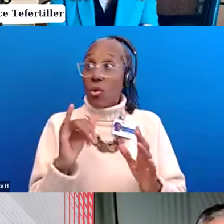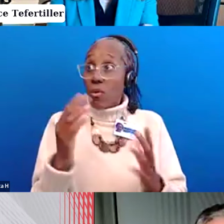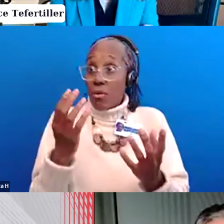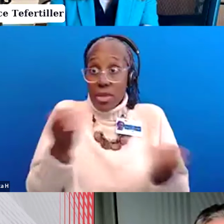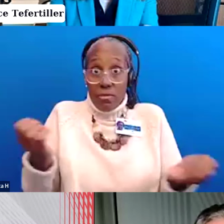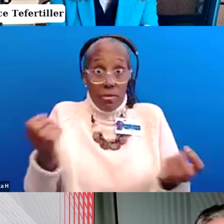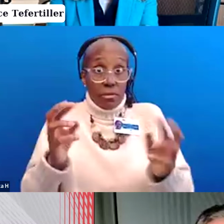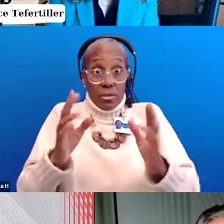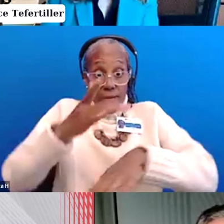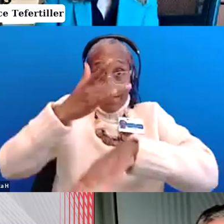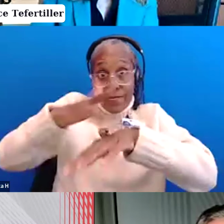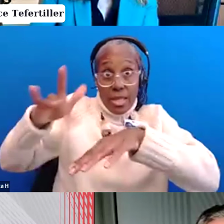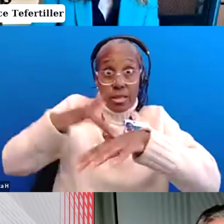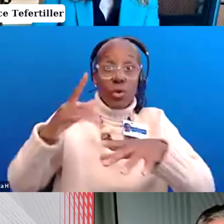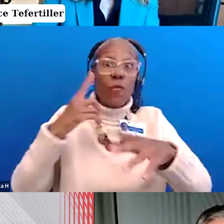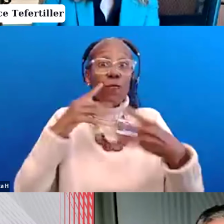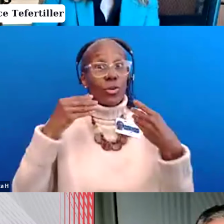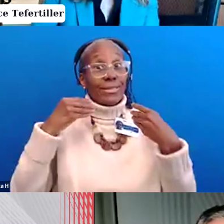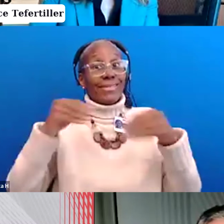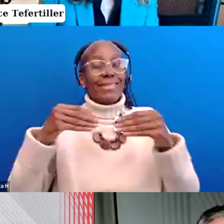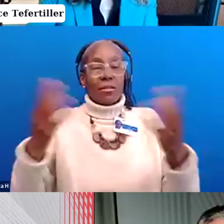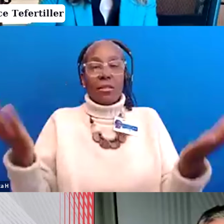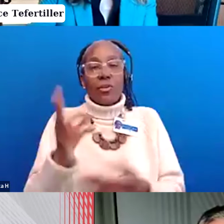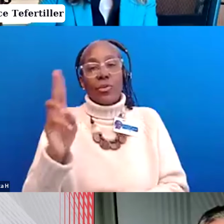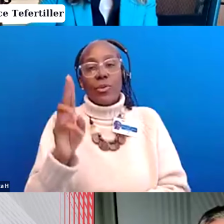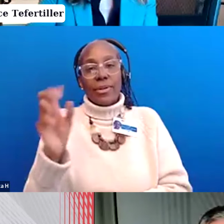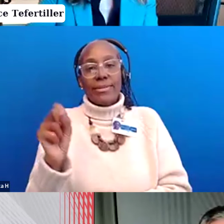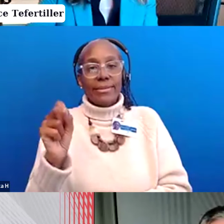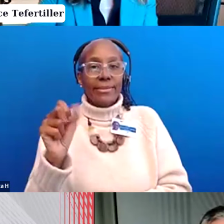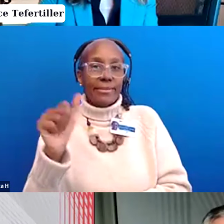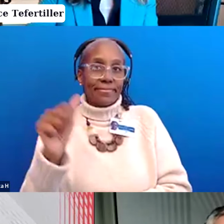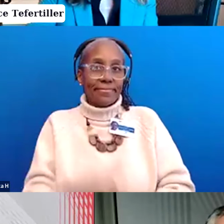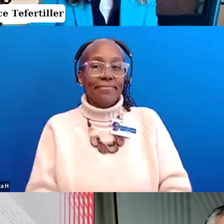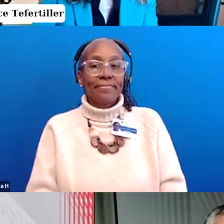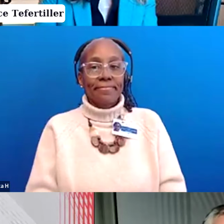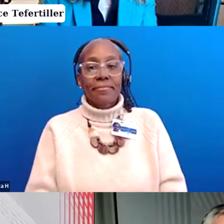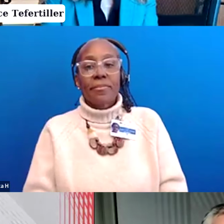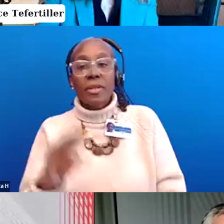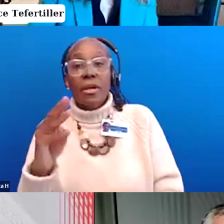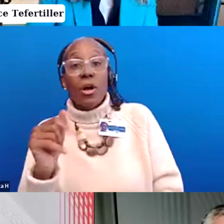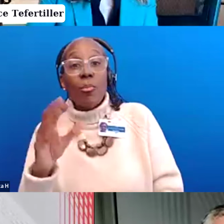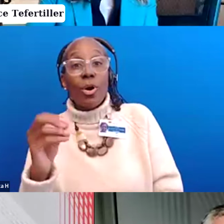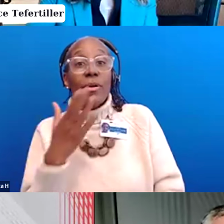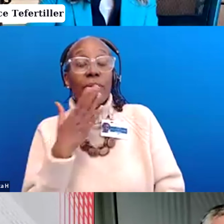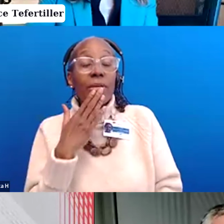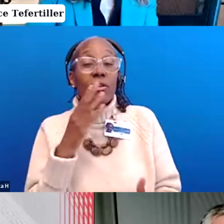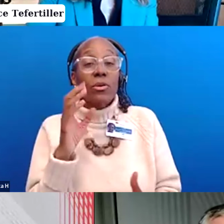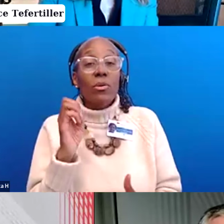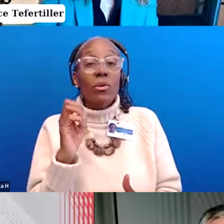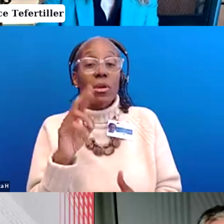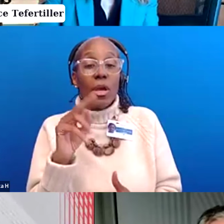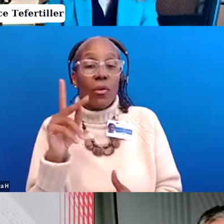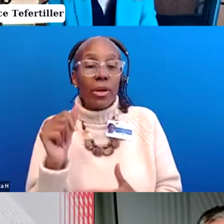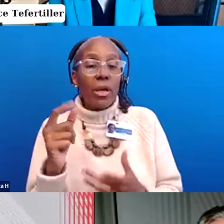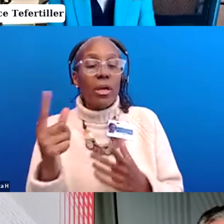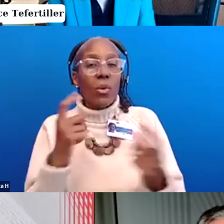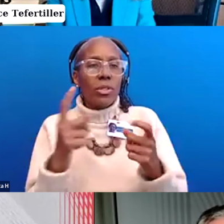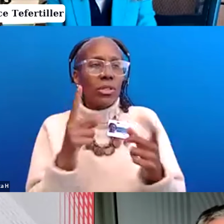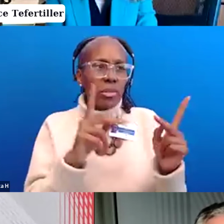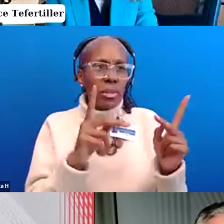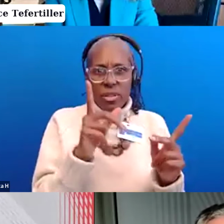is available for sale in the United States. Thank you, Erika. We've been getting a lot of questions about who